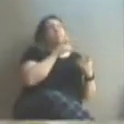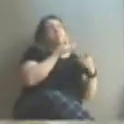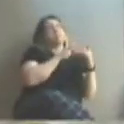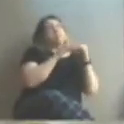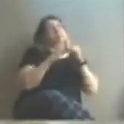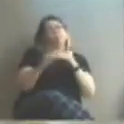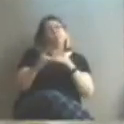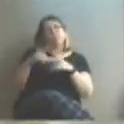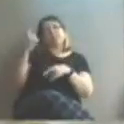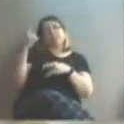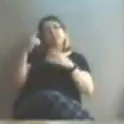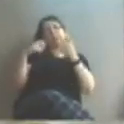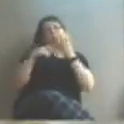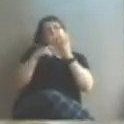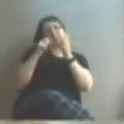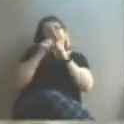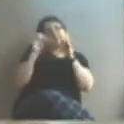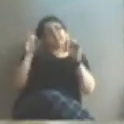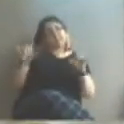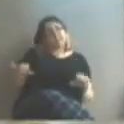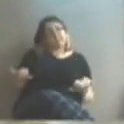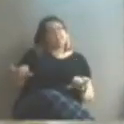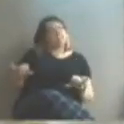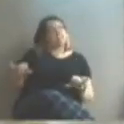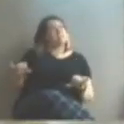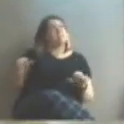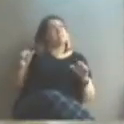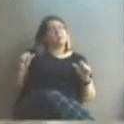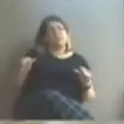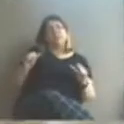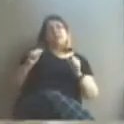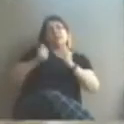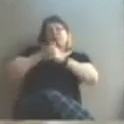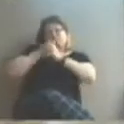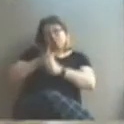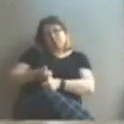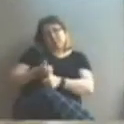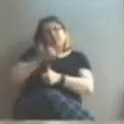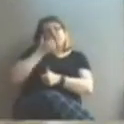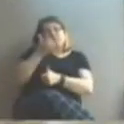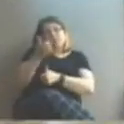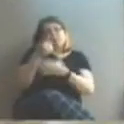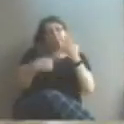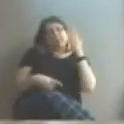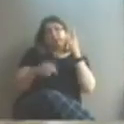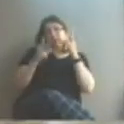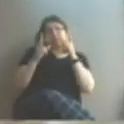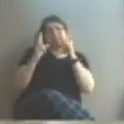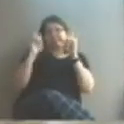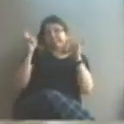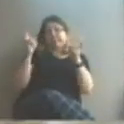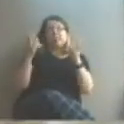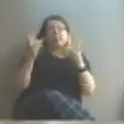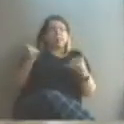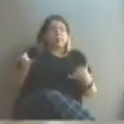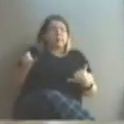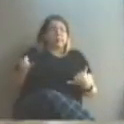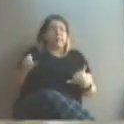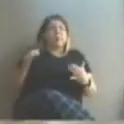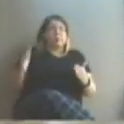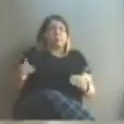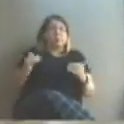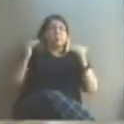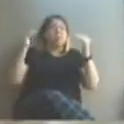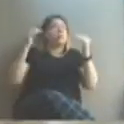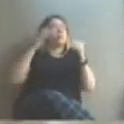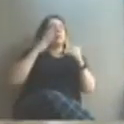single ticketing system. We're able to track those calls and what they're about. Right now, we are scaling our ticketing system, and I know you're not